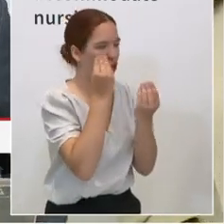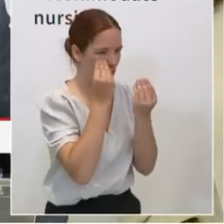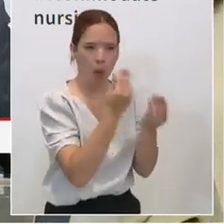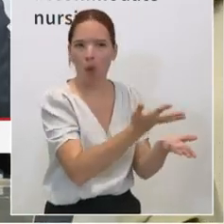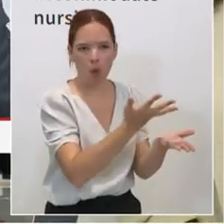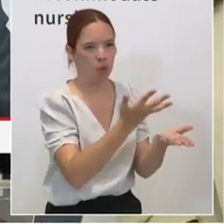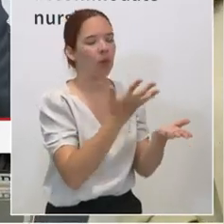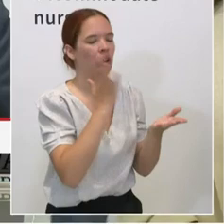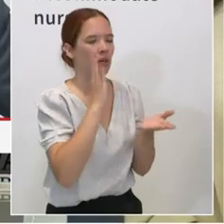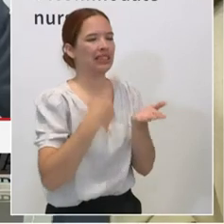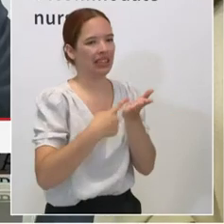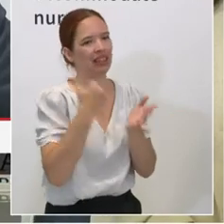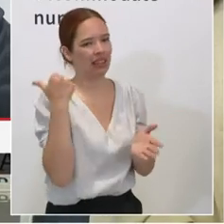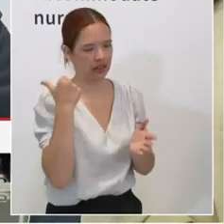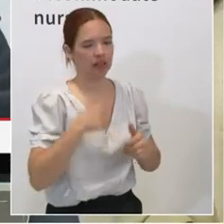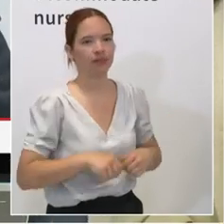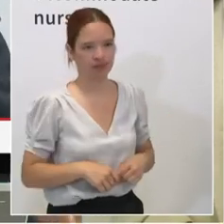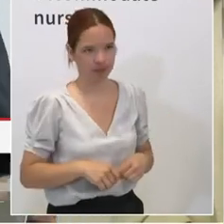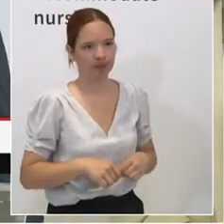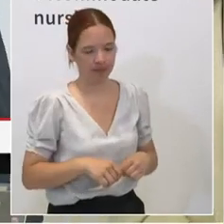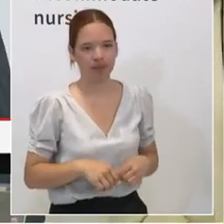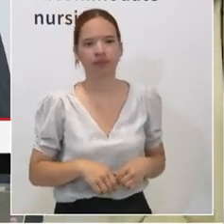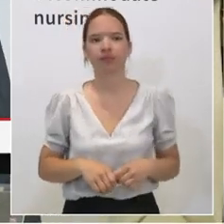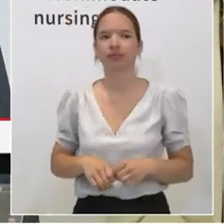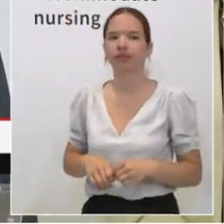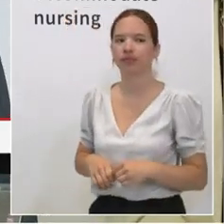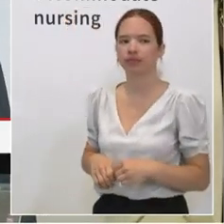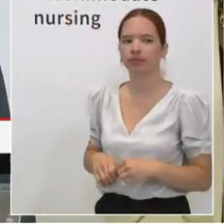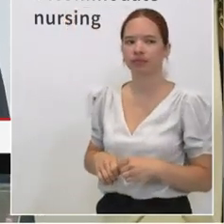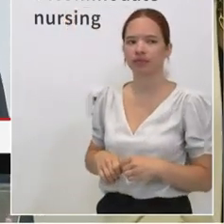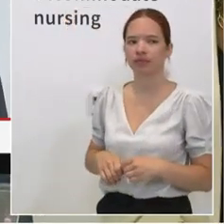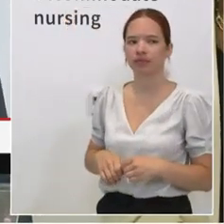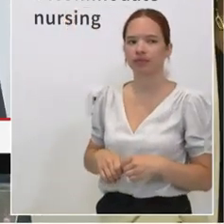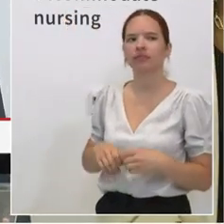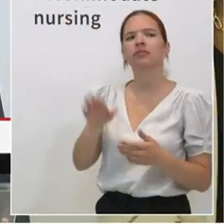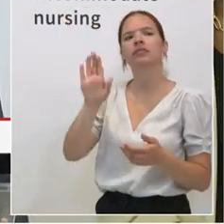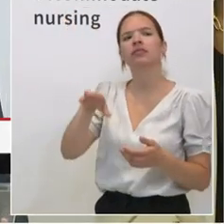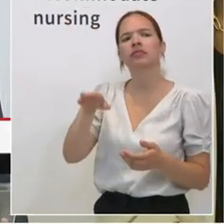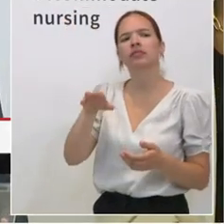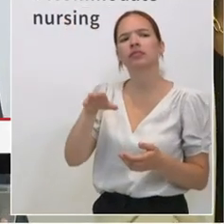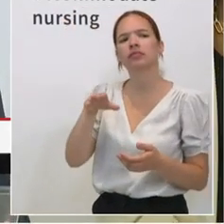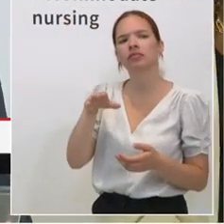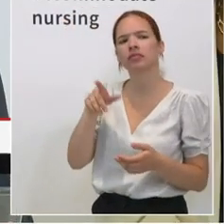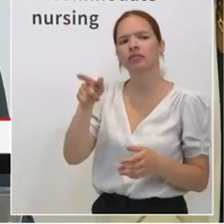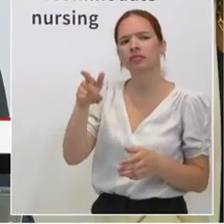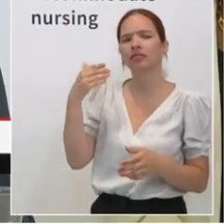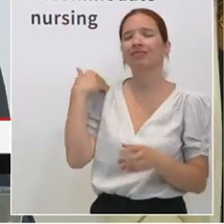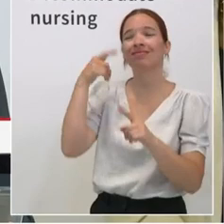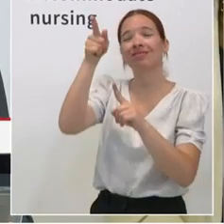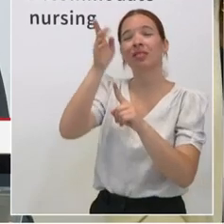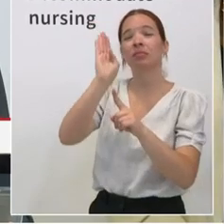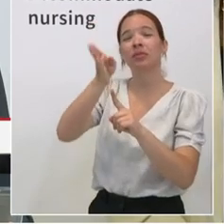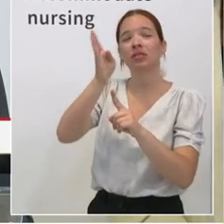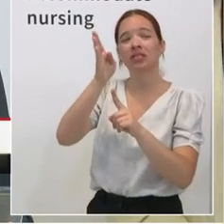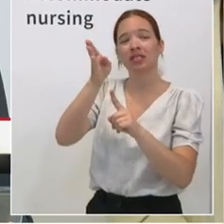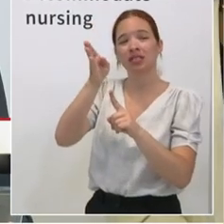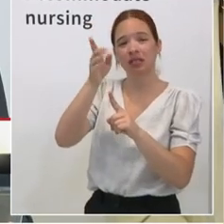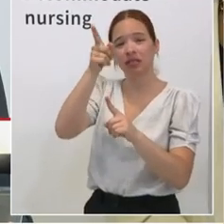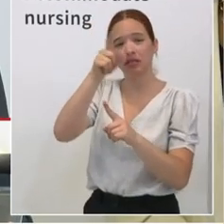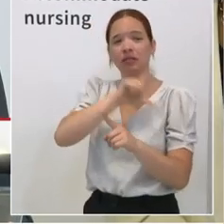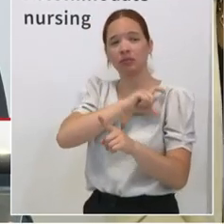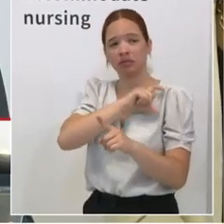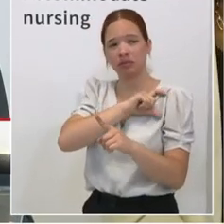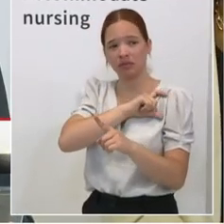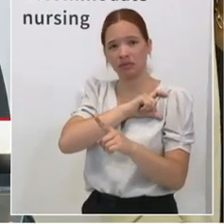you consider him for the DC Police Chief job? As you know, we are undergoing a very robust